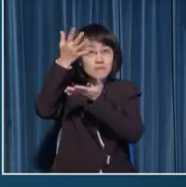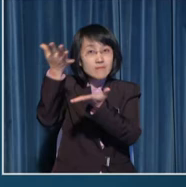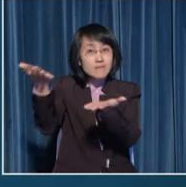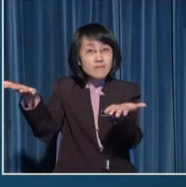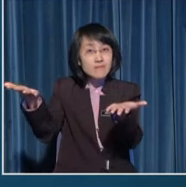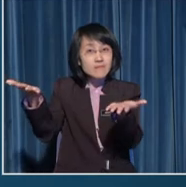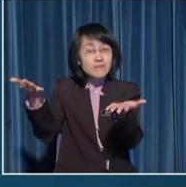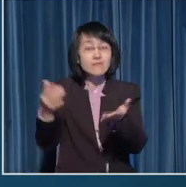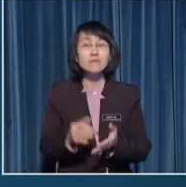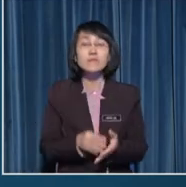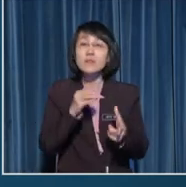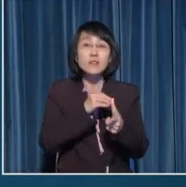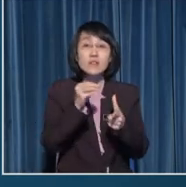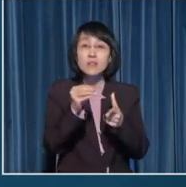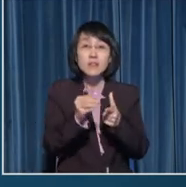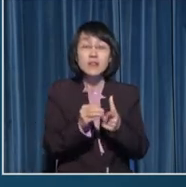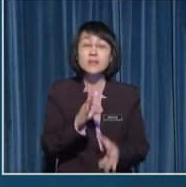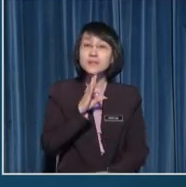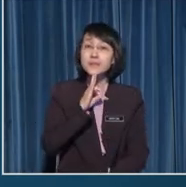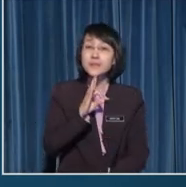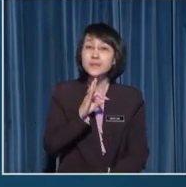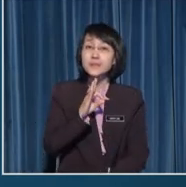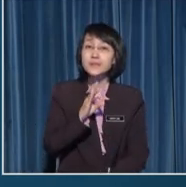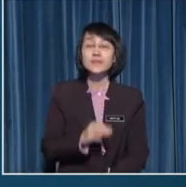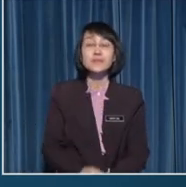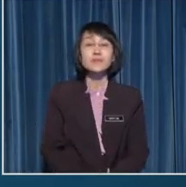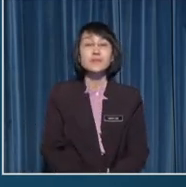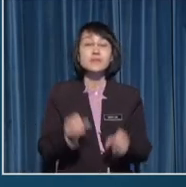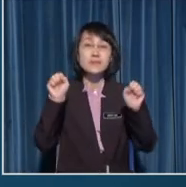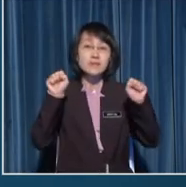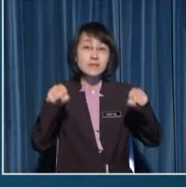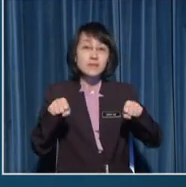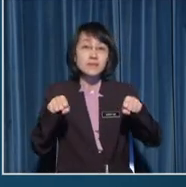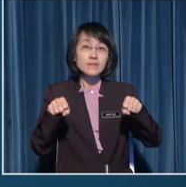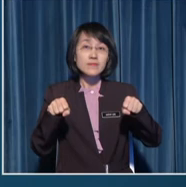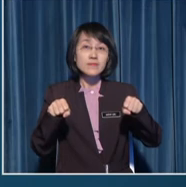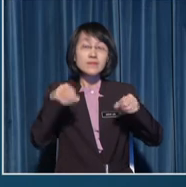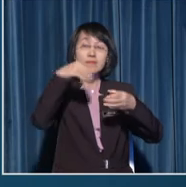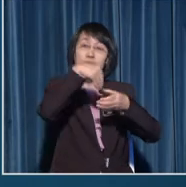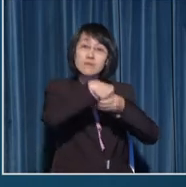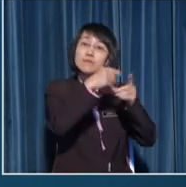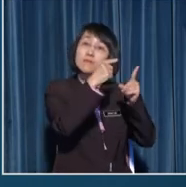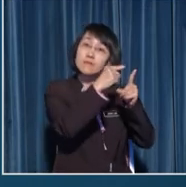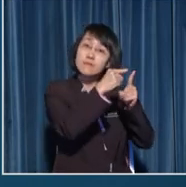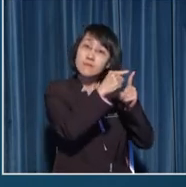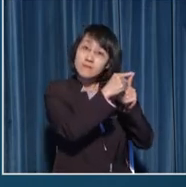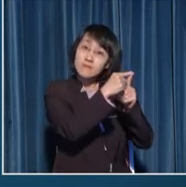information or facts which can be in